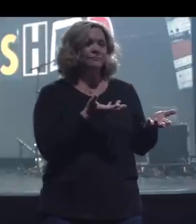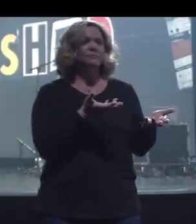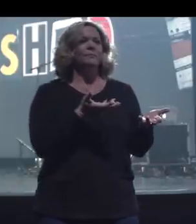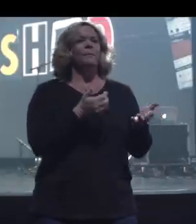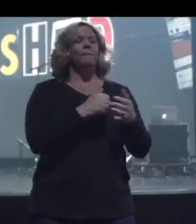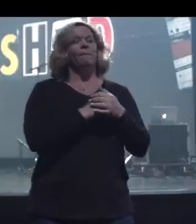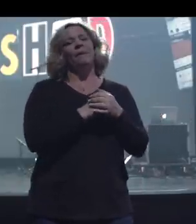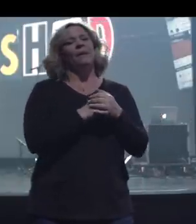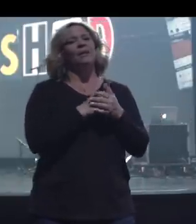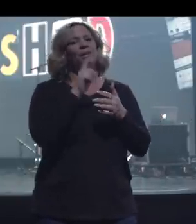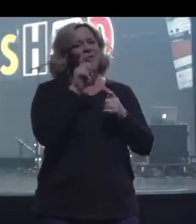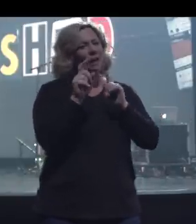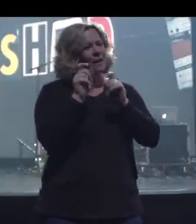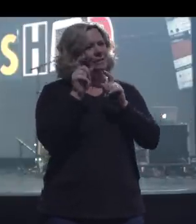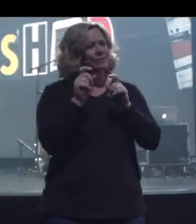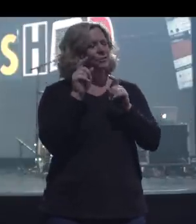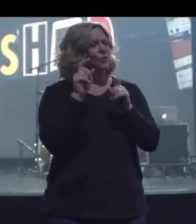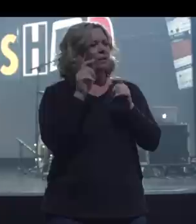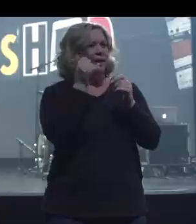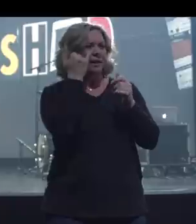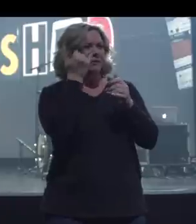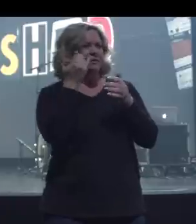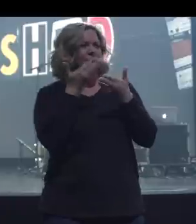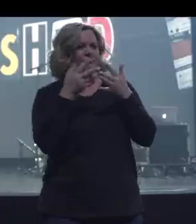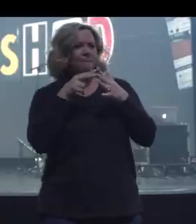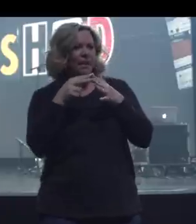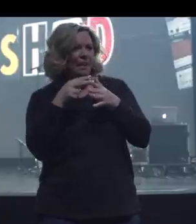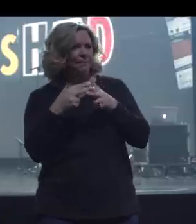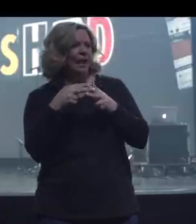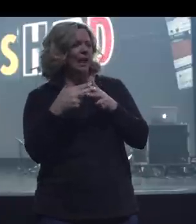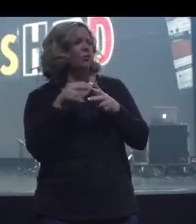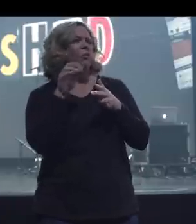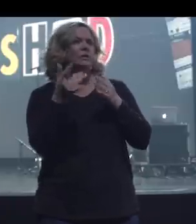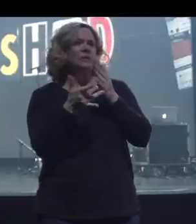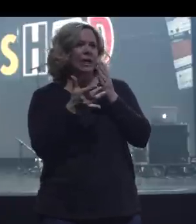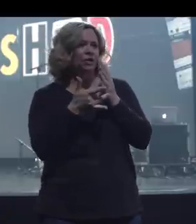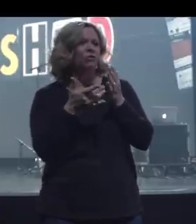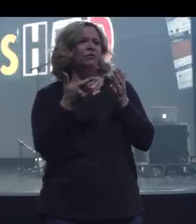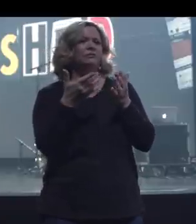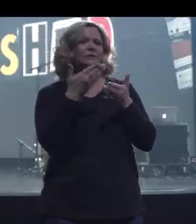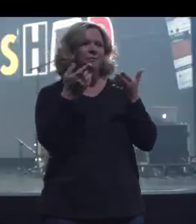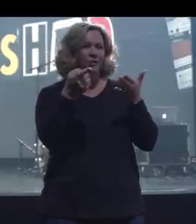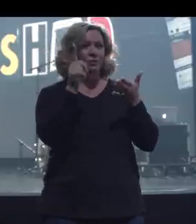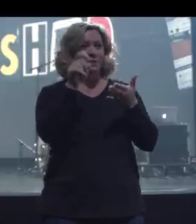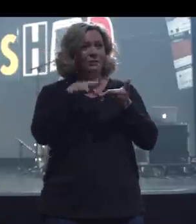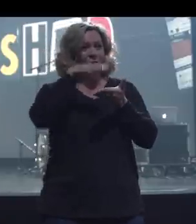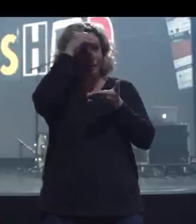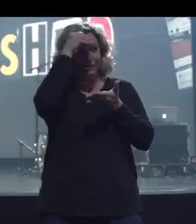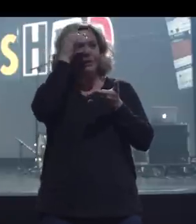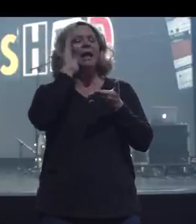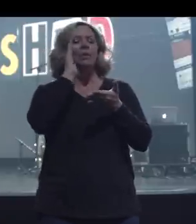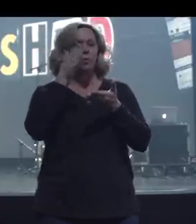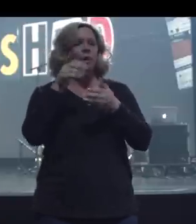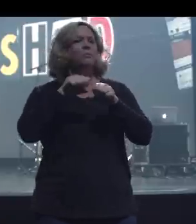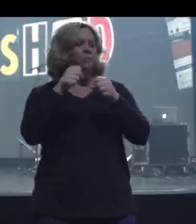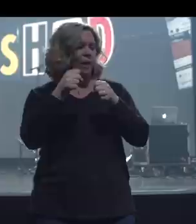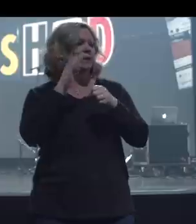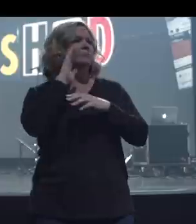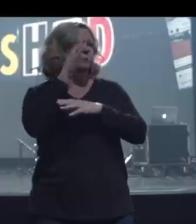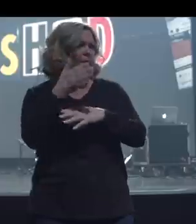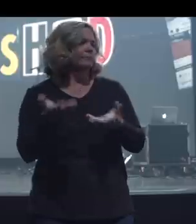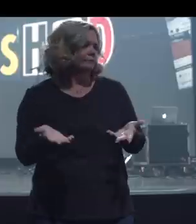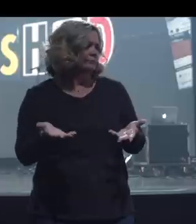Especially, you need to ask this question if something's mechanical or technical, because it takes you time to learn, and it's gonna break, and you're gonna have to maintain